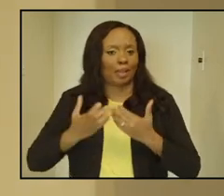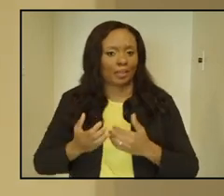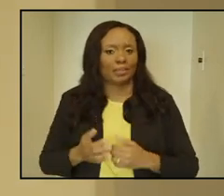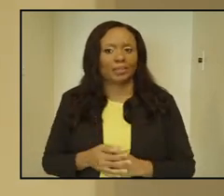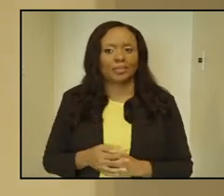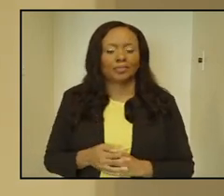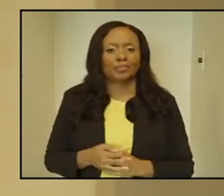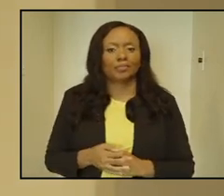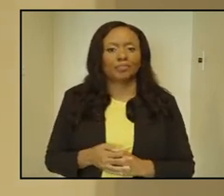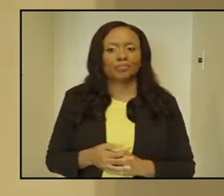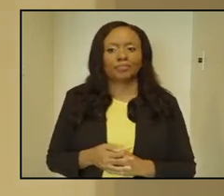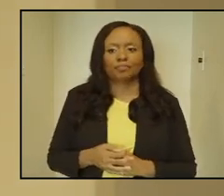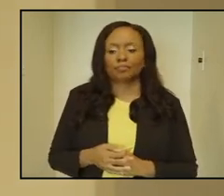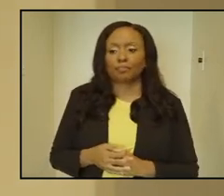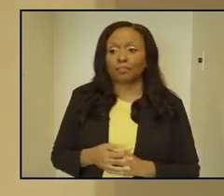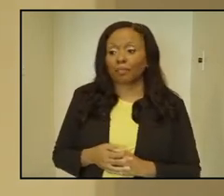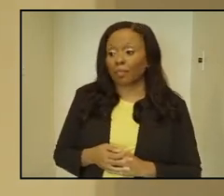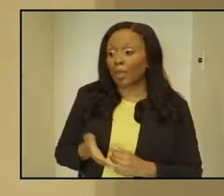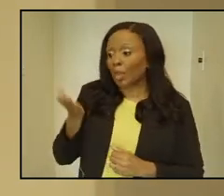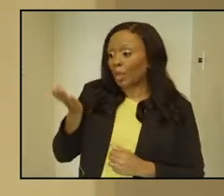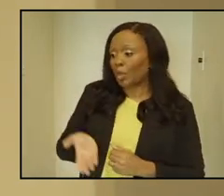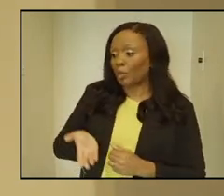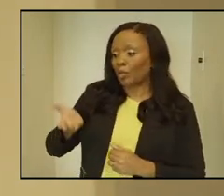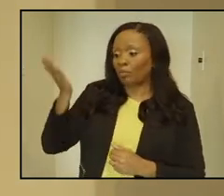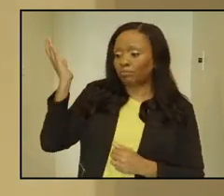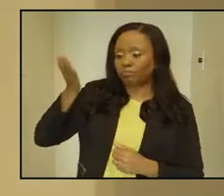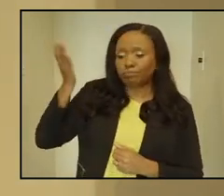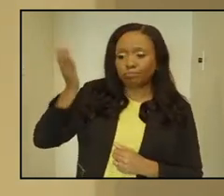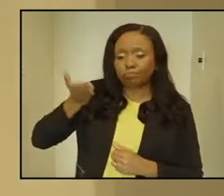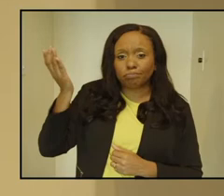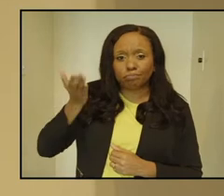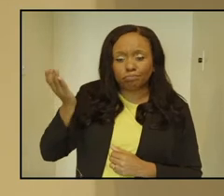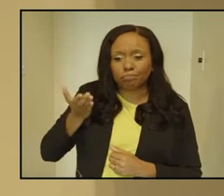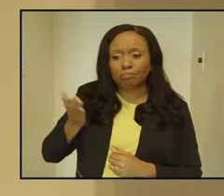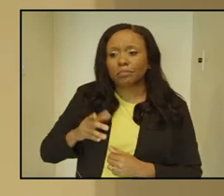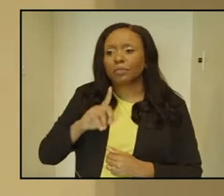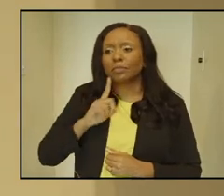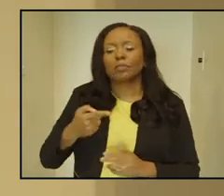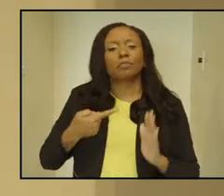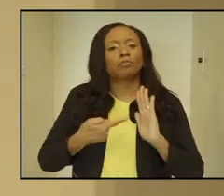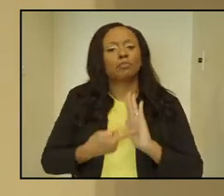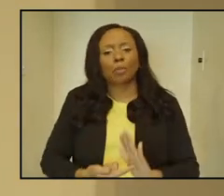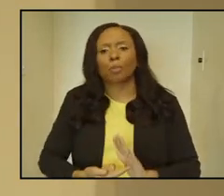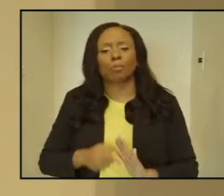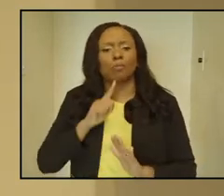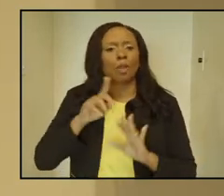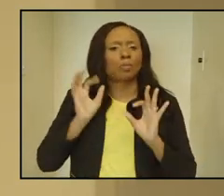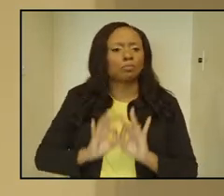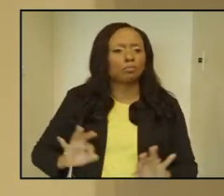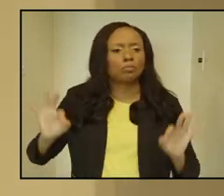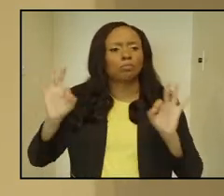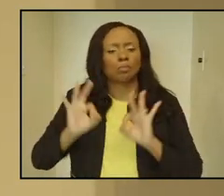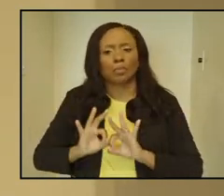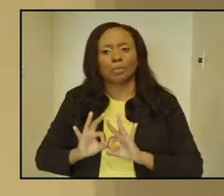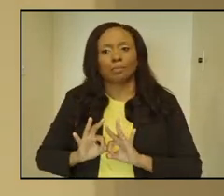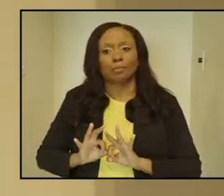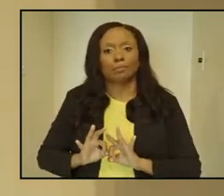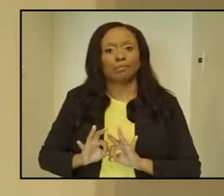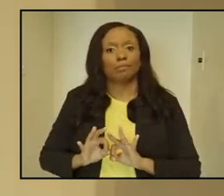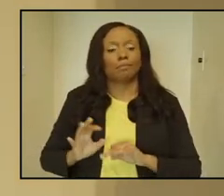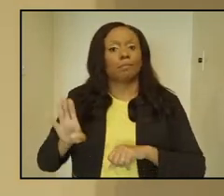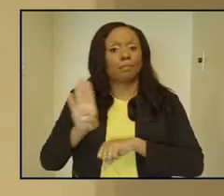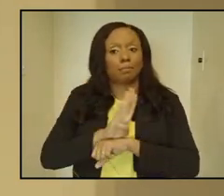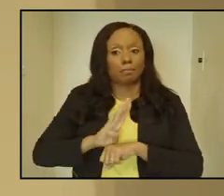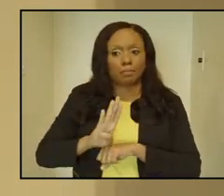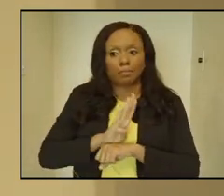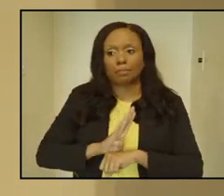featured address in all and all that was stated therein demonstrates the importance that this nation